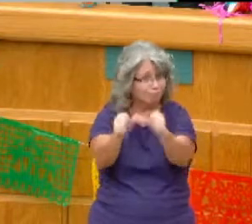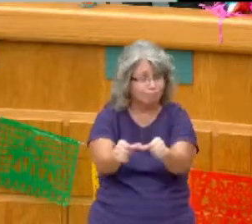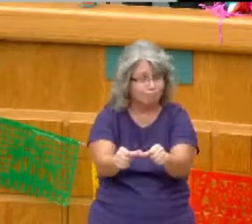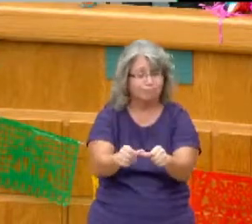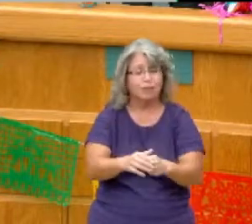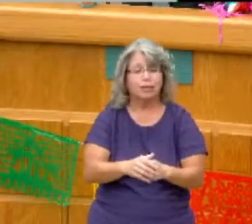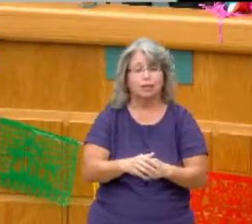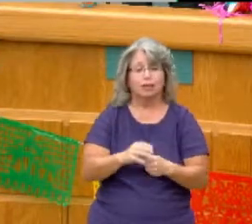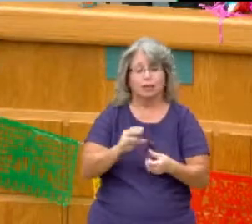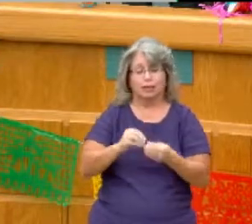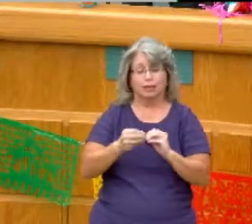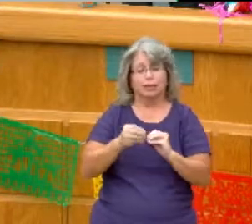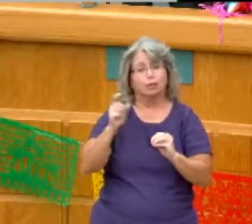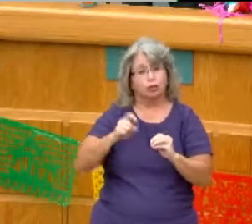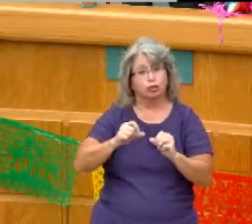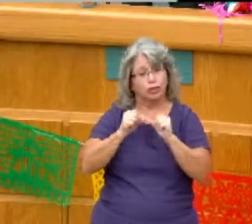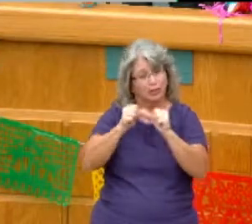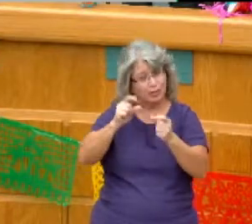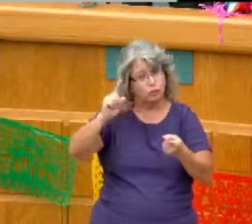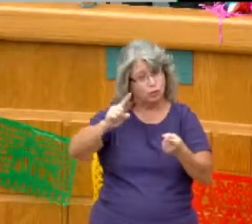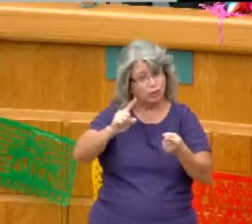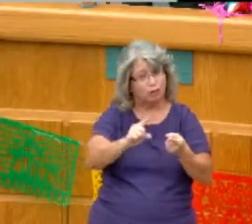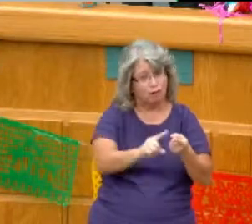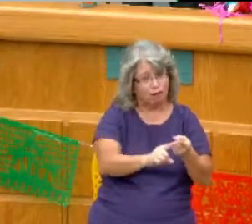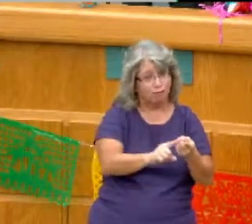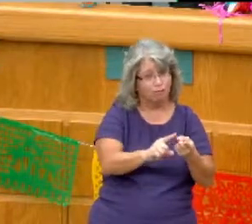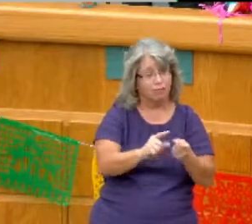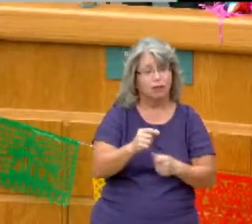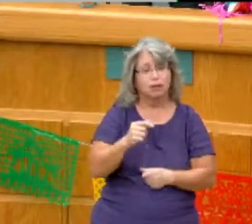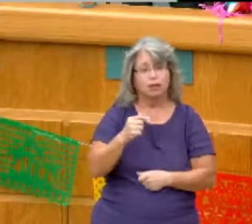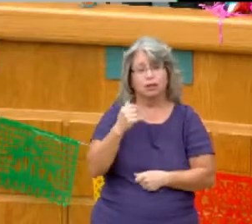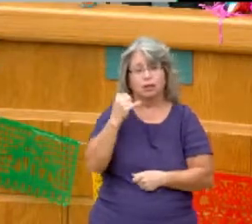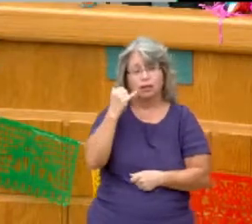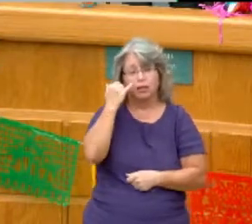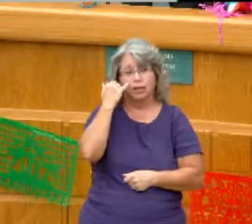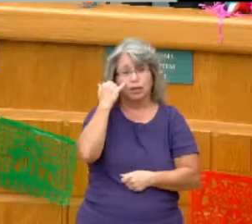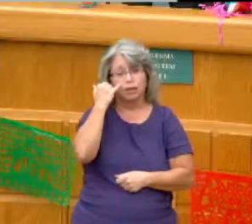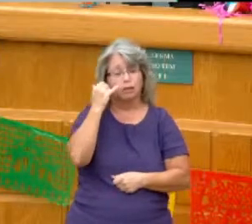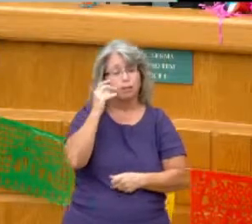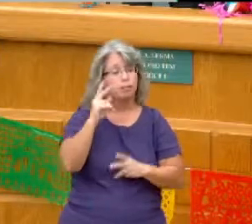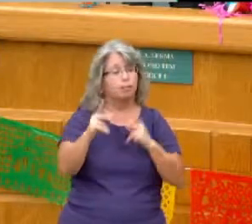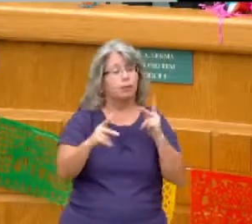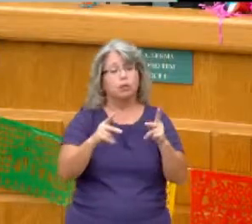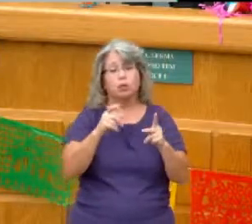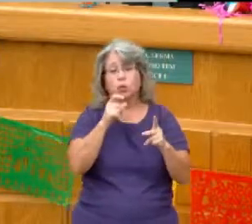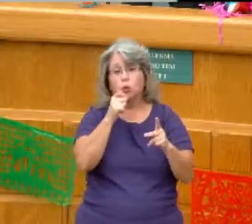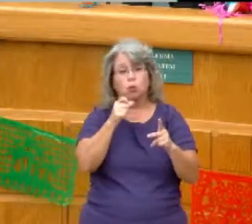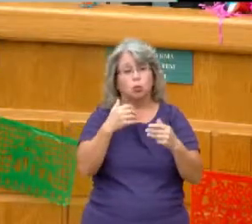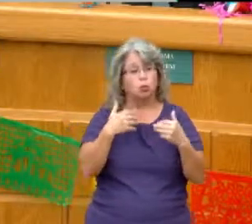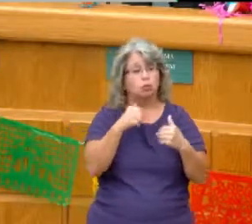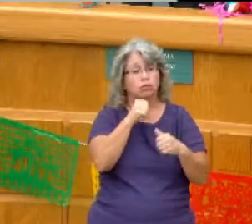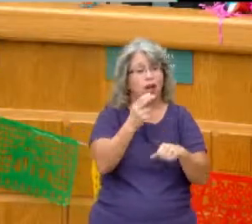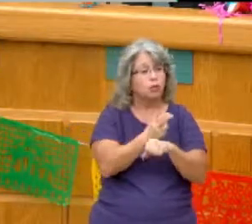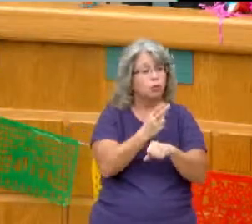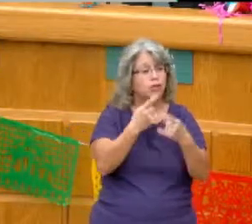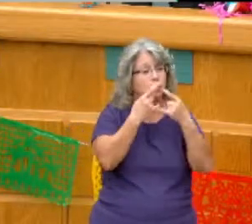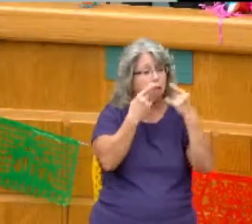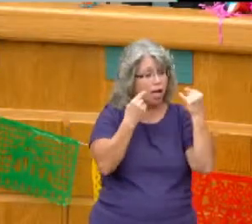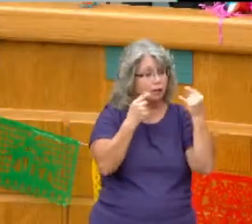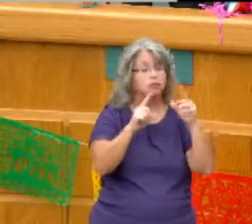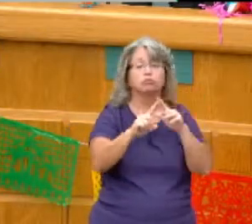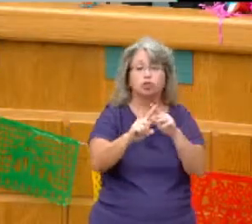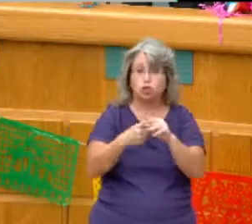rate that you see in the projections. If people that are not masking up today mask up tomorrow, it'll decline